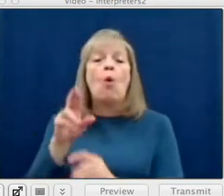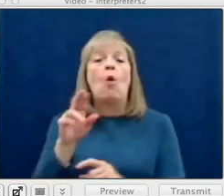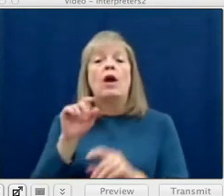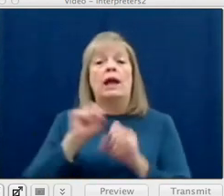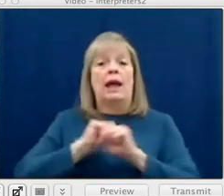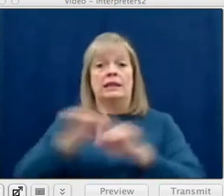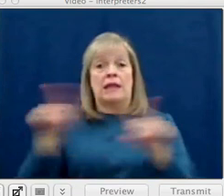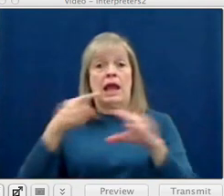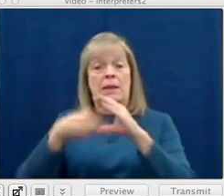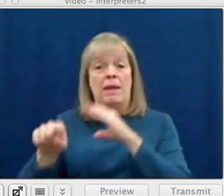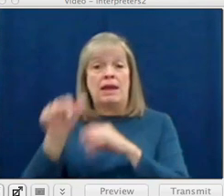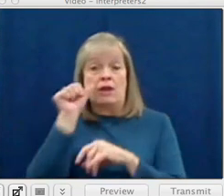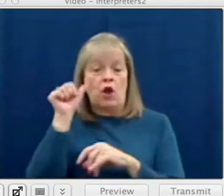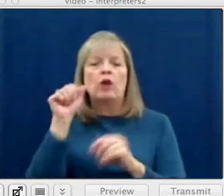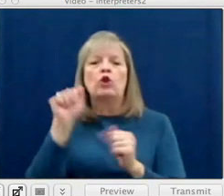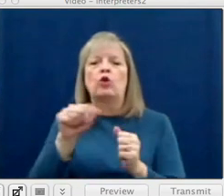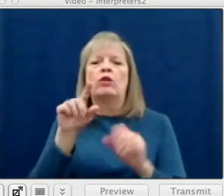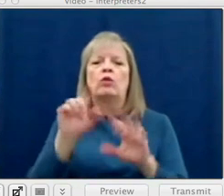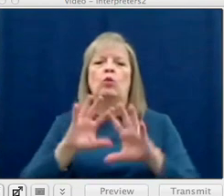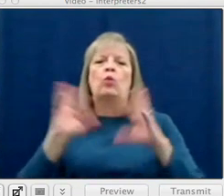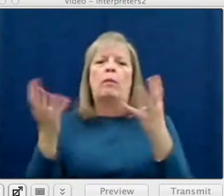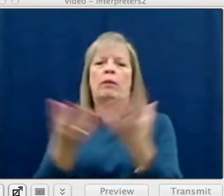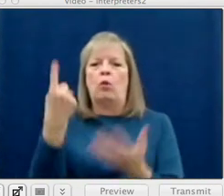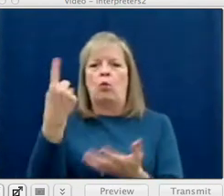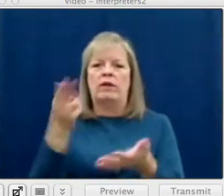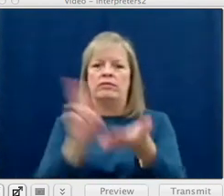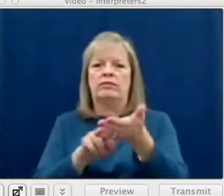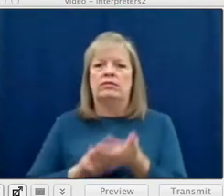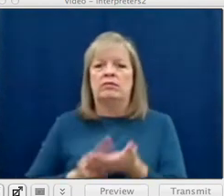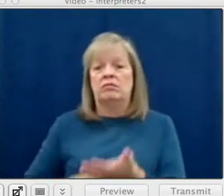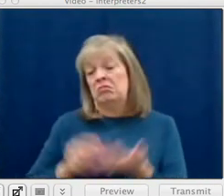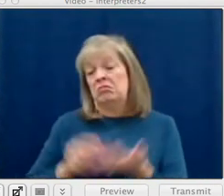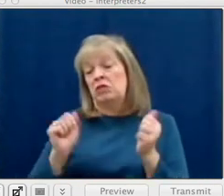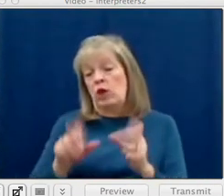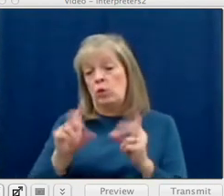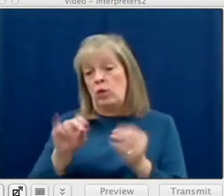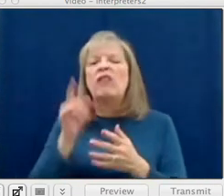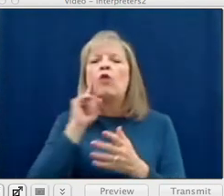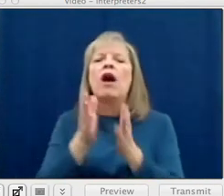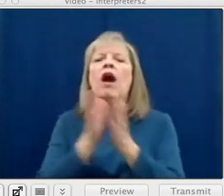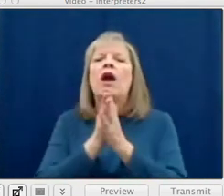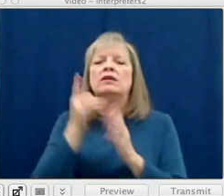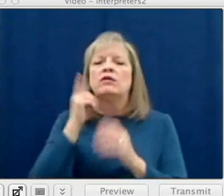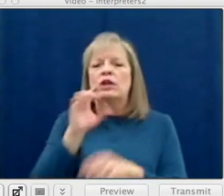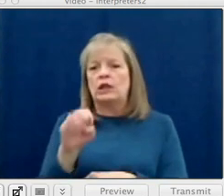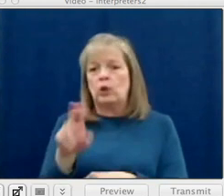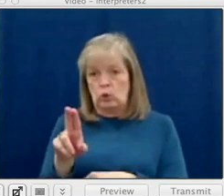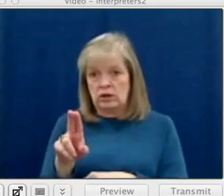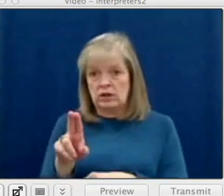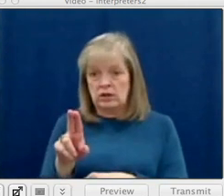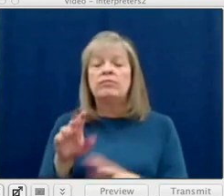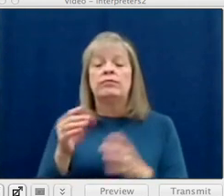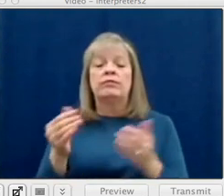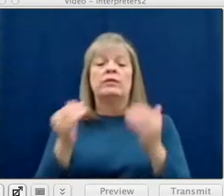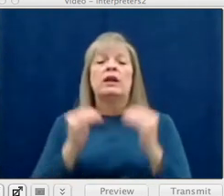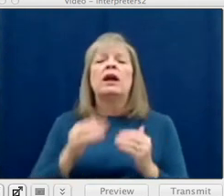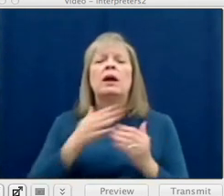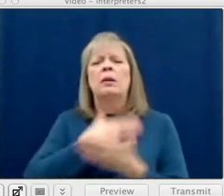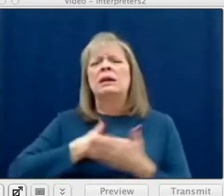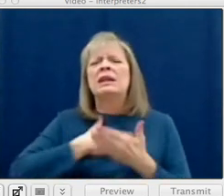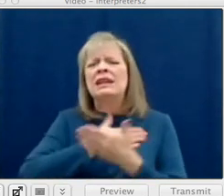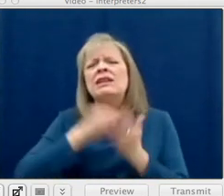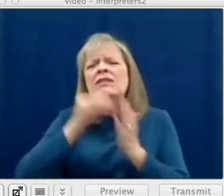group sign-in sheet. Either way, you can submit a request to get CEUs. Please do fill out the satisfaction survey. We